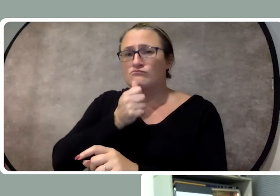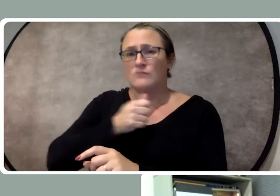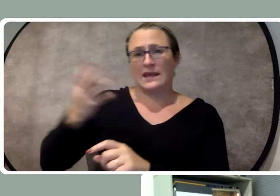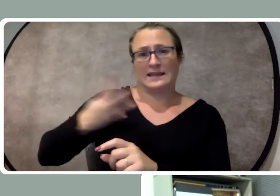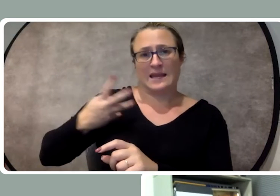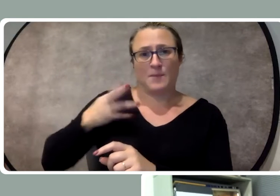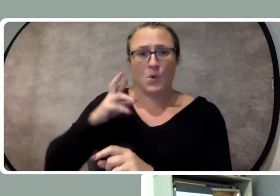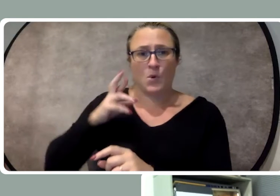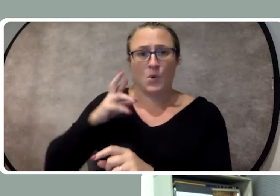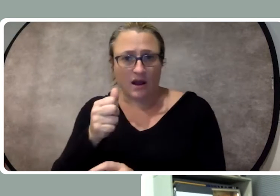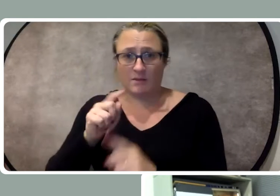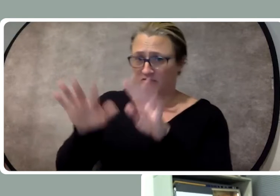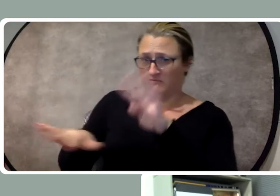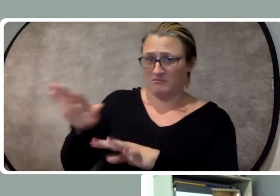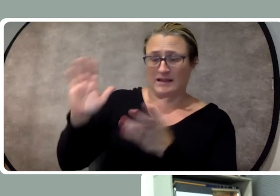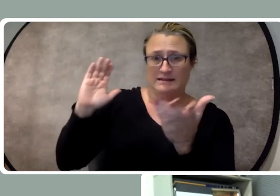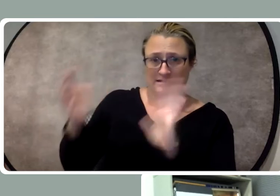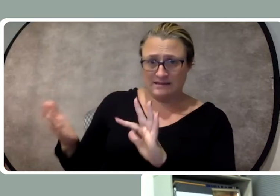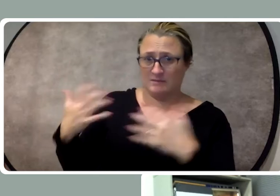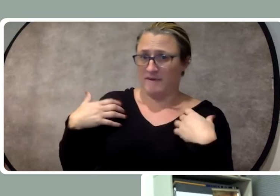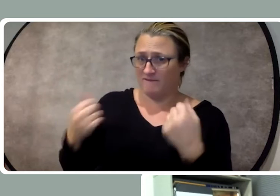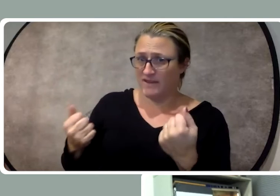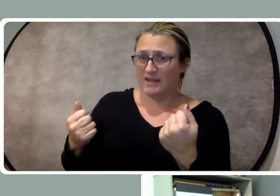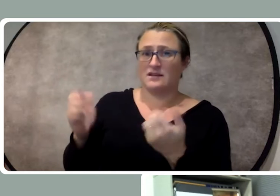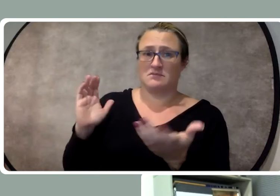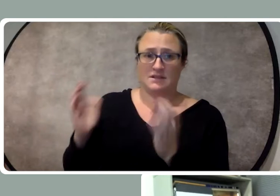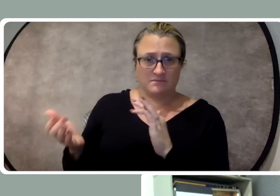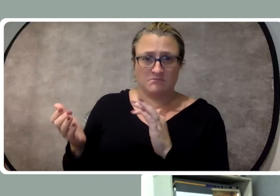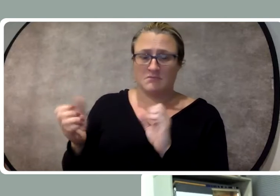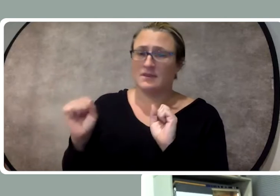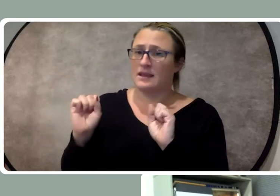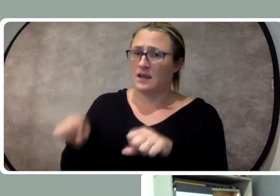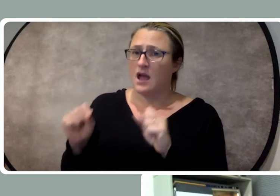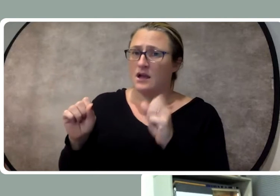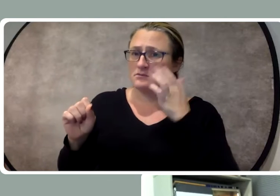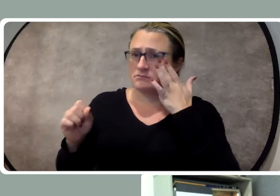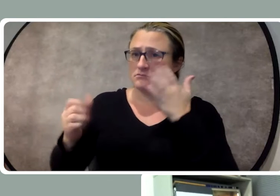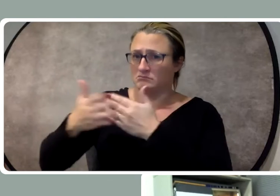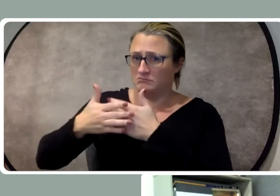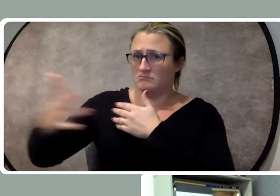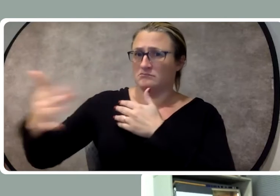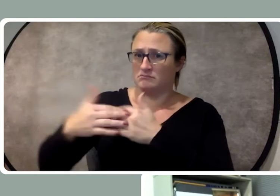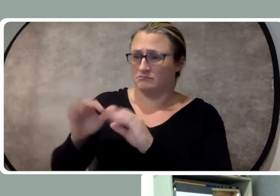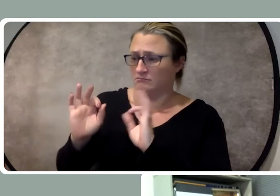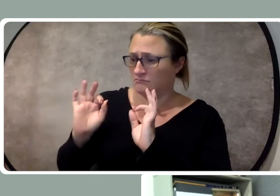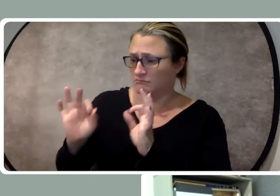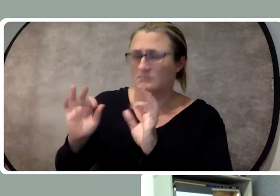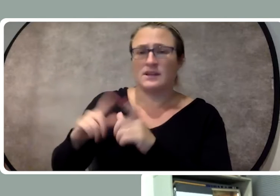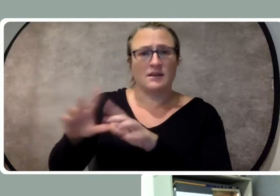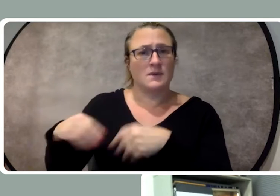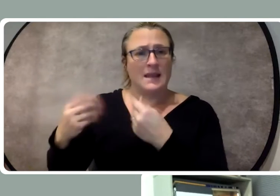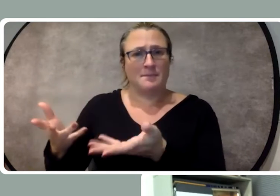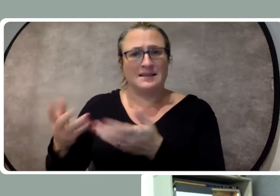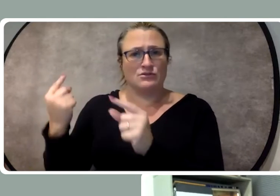they're fit, and as long as we deem that they have a certain number of years left to live, we administer